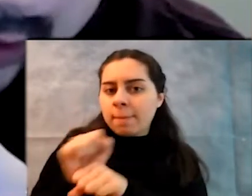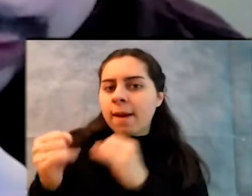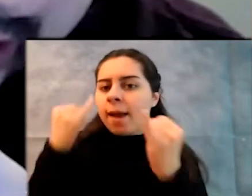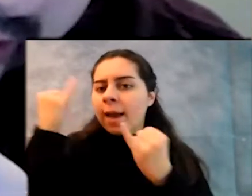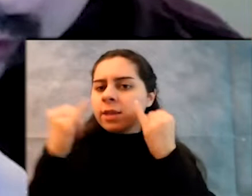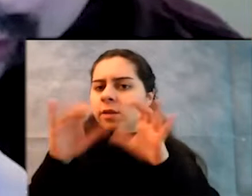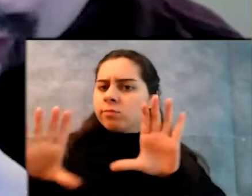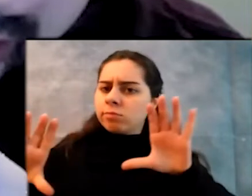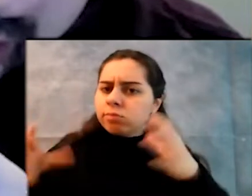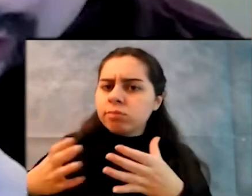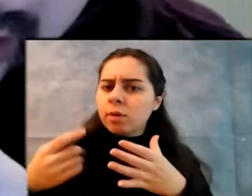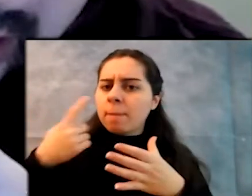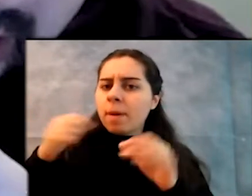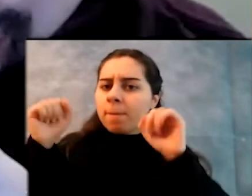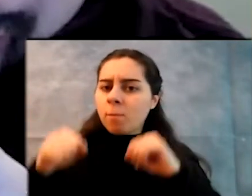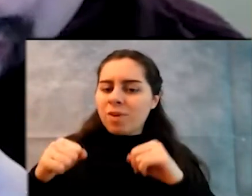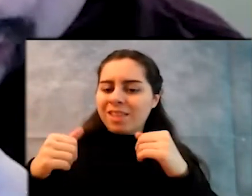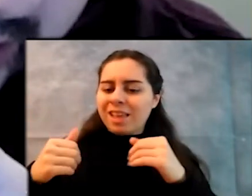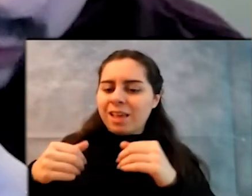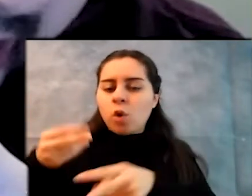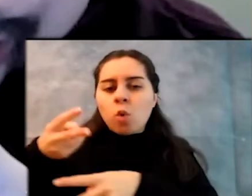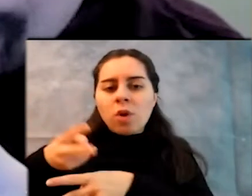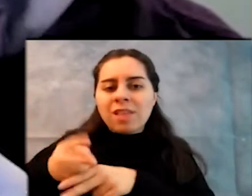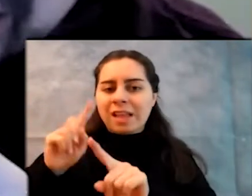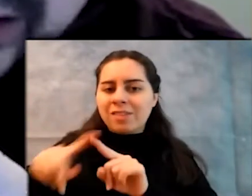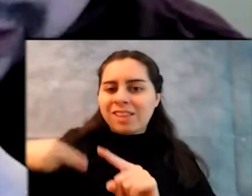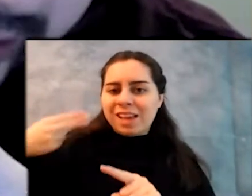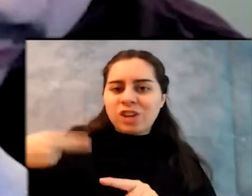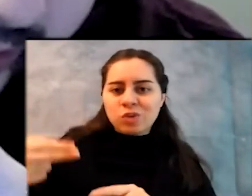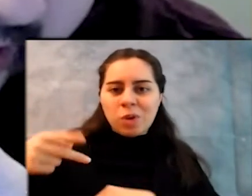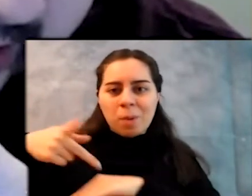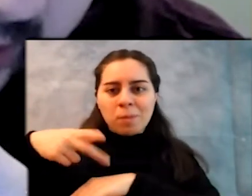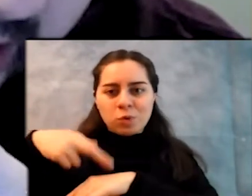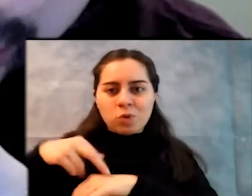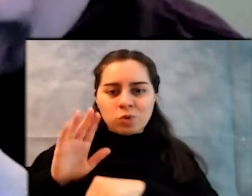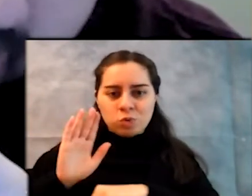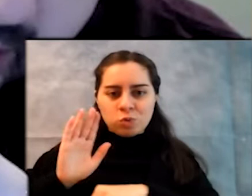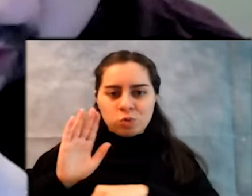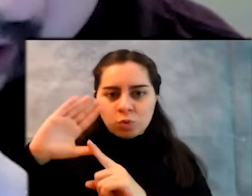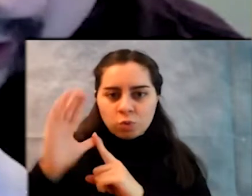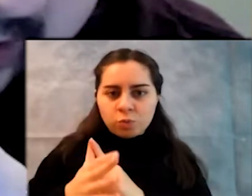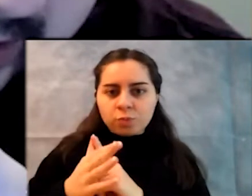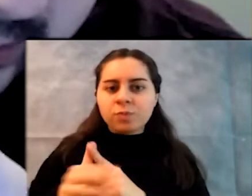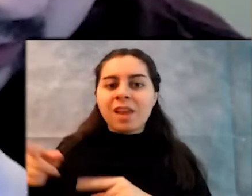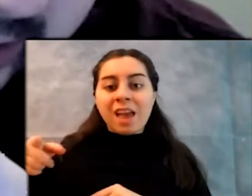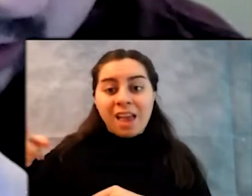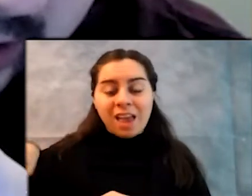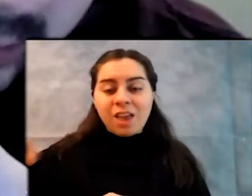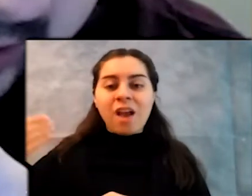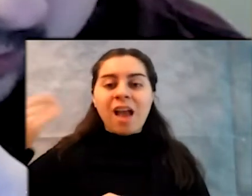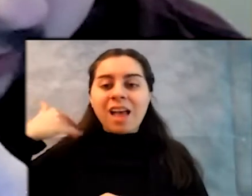Puerto Rico's national mythology. By following these ragtag intellectuals as they became politicians and